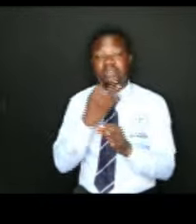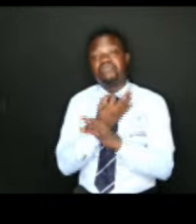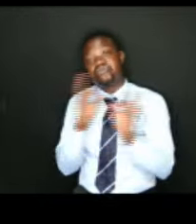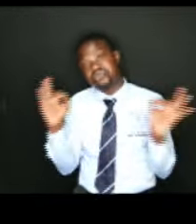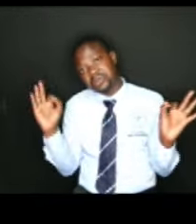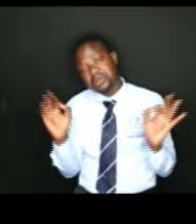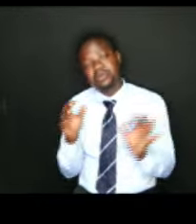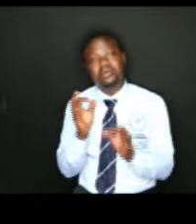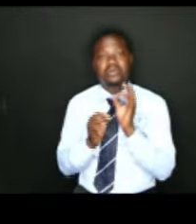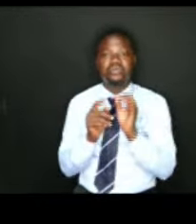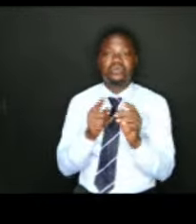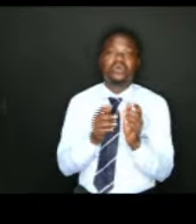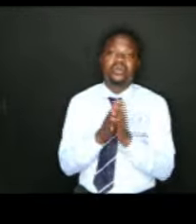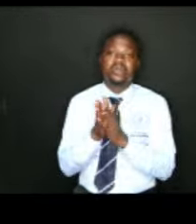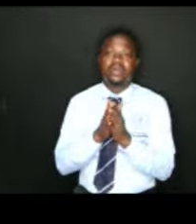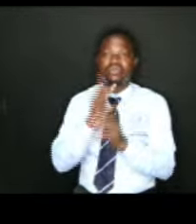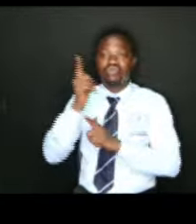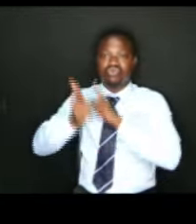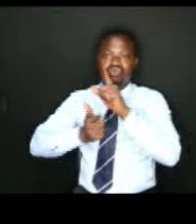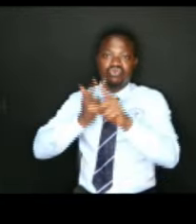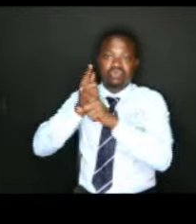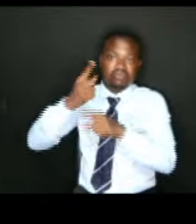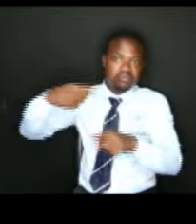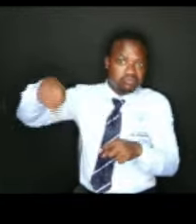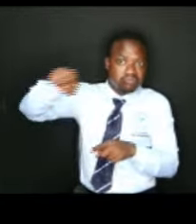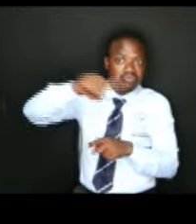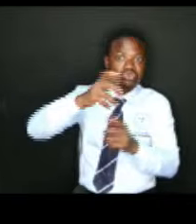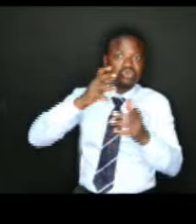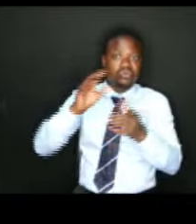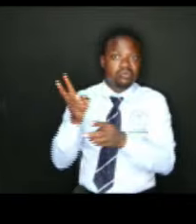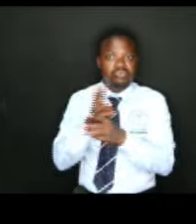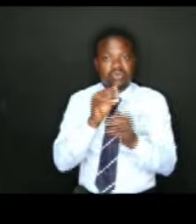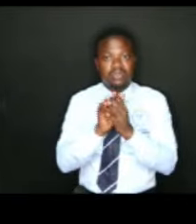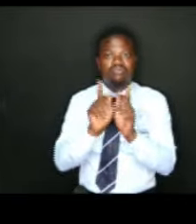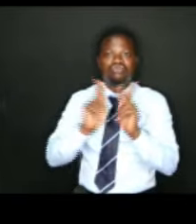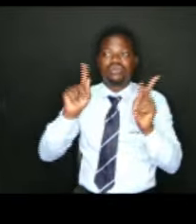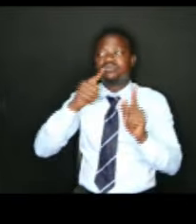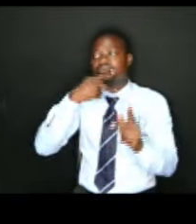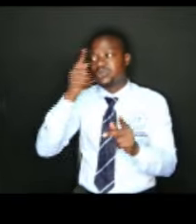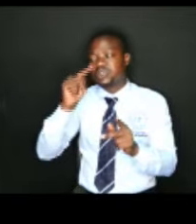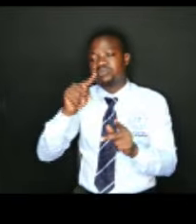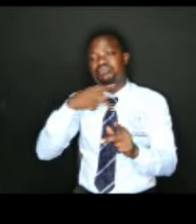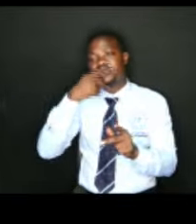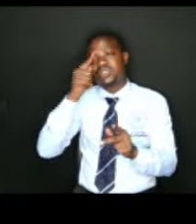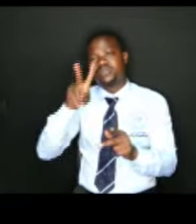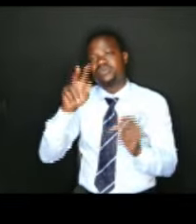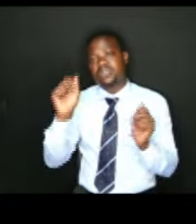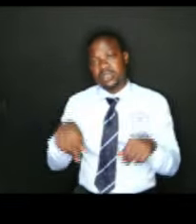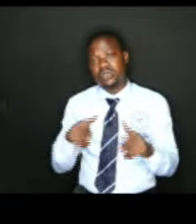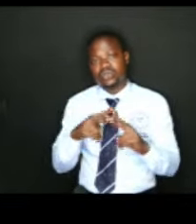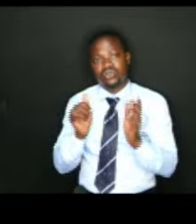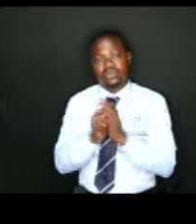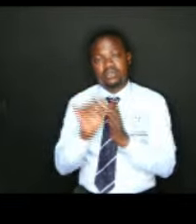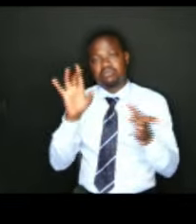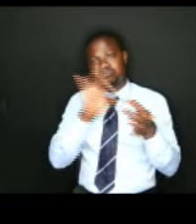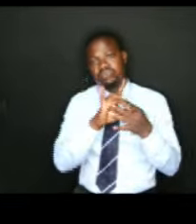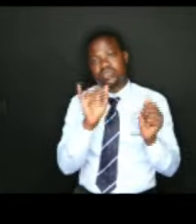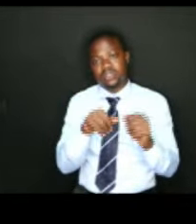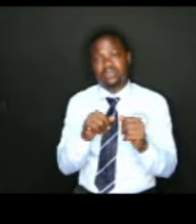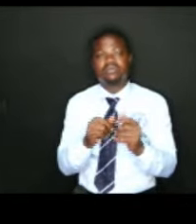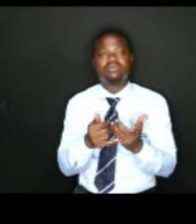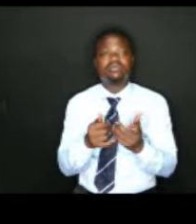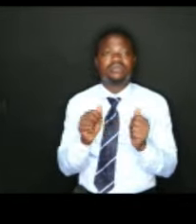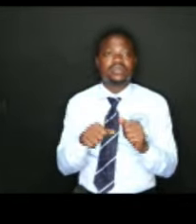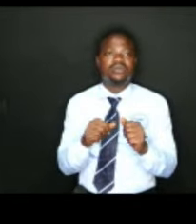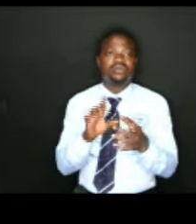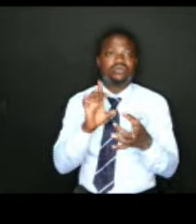those who are across the globe, we would be telecasting it live on Pen TV, so you can connect and be part